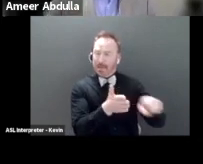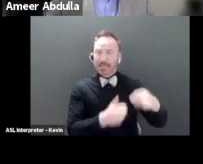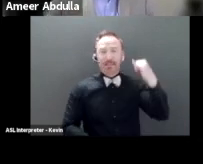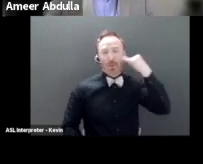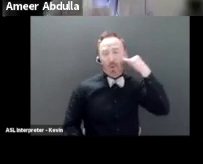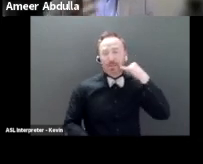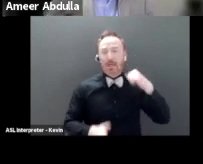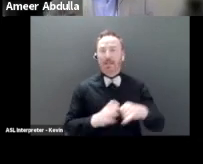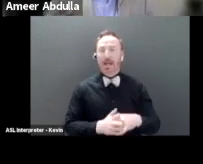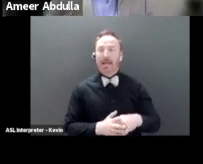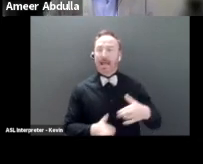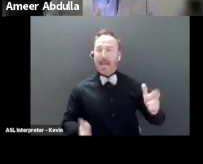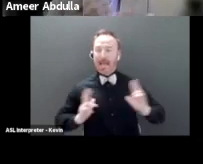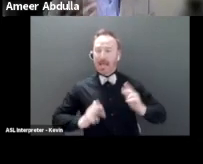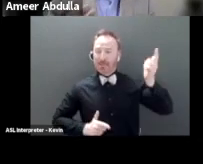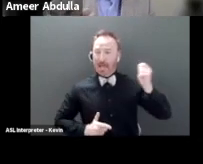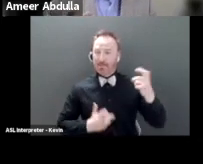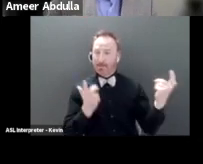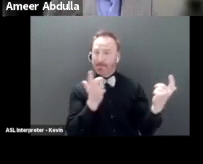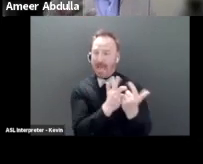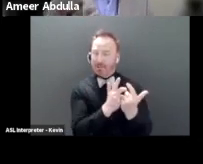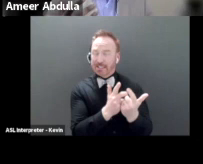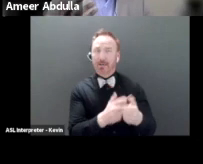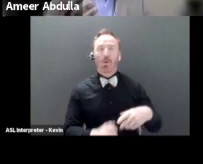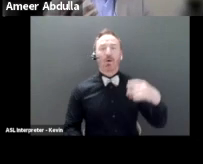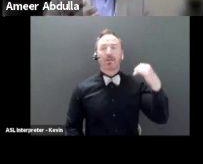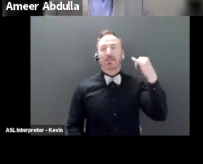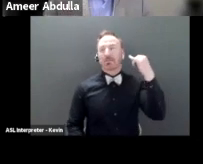pensions, if there is an earnout for, let's say, an employee who has